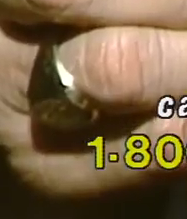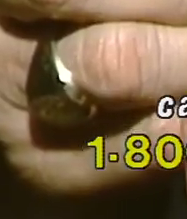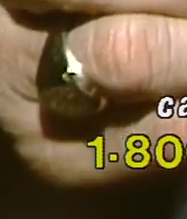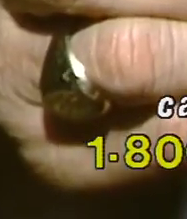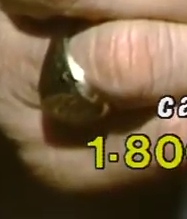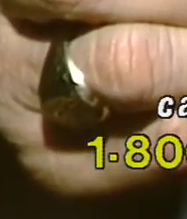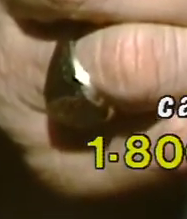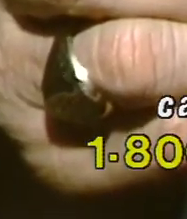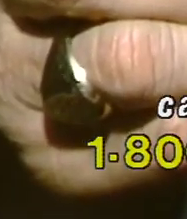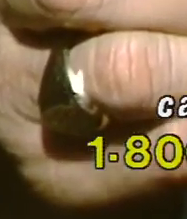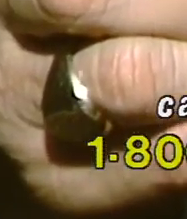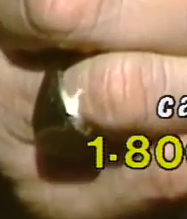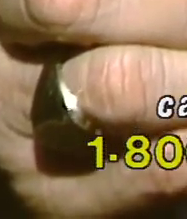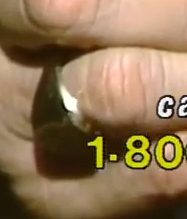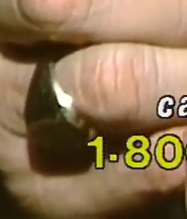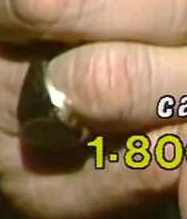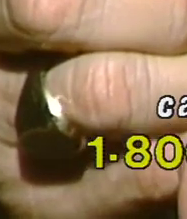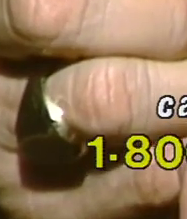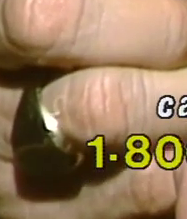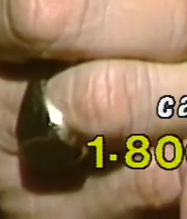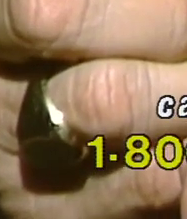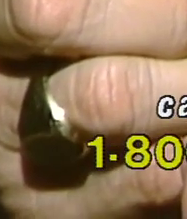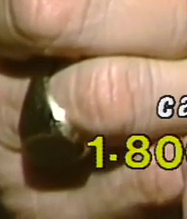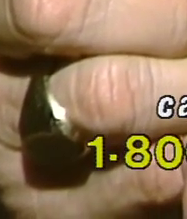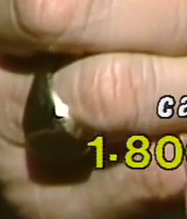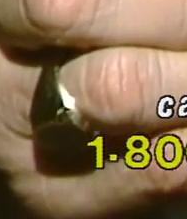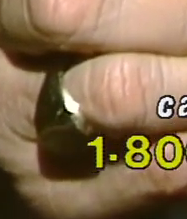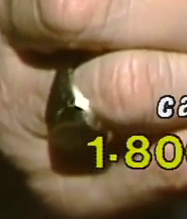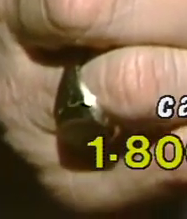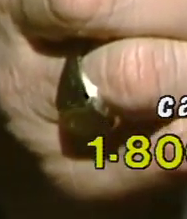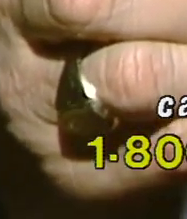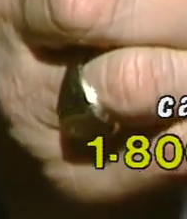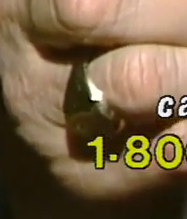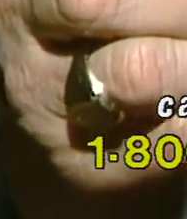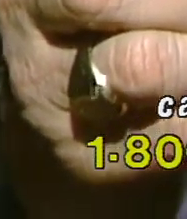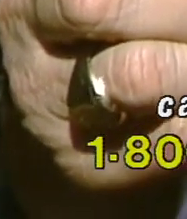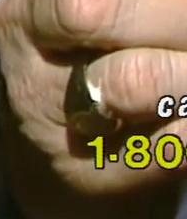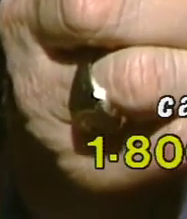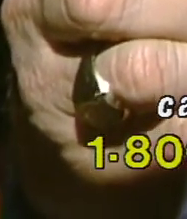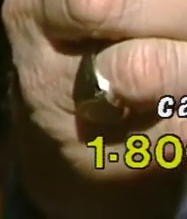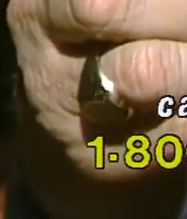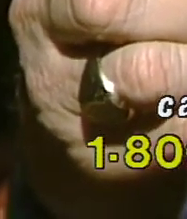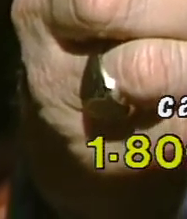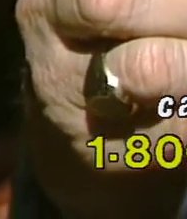24-karat gold-plated Jesus First lapel pins, one for you, one for another member of the